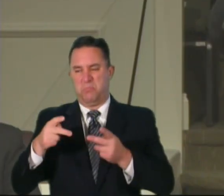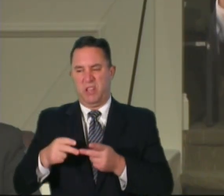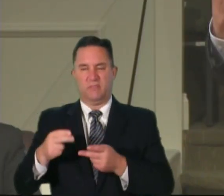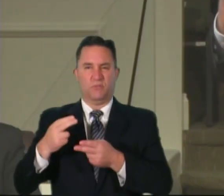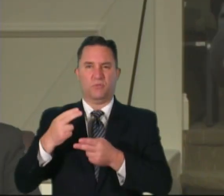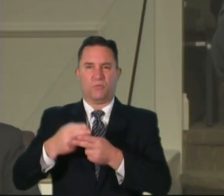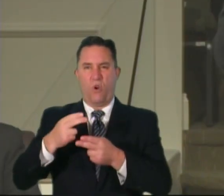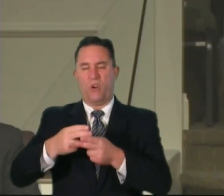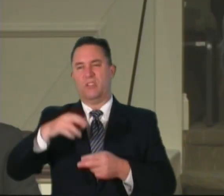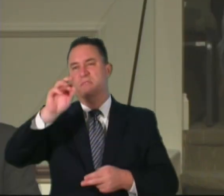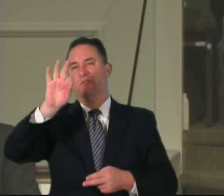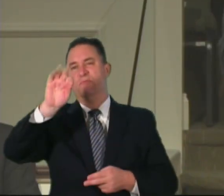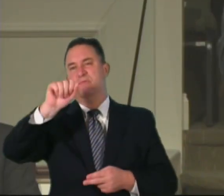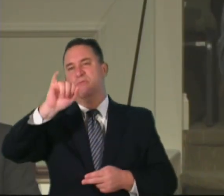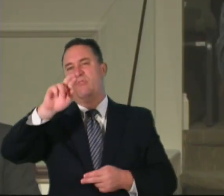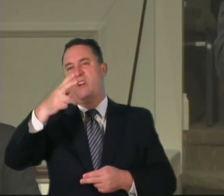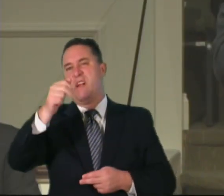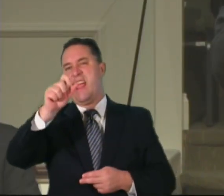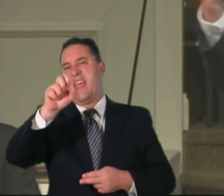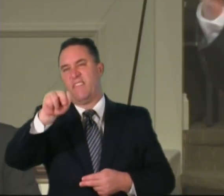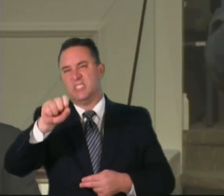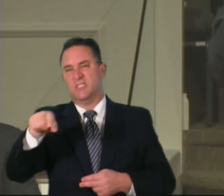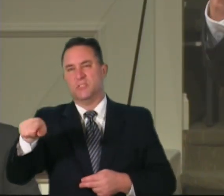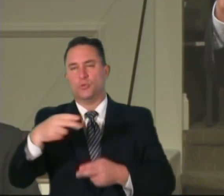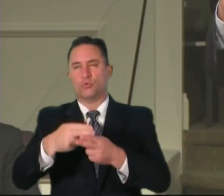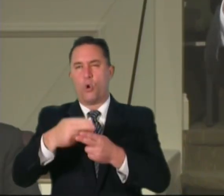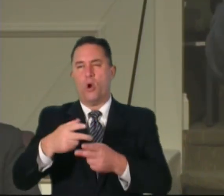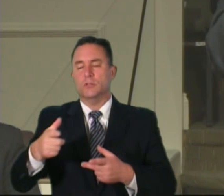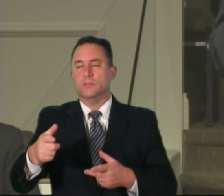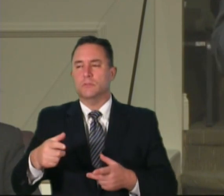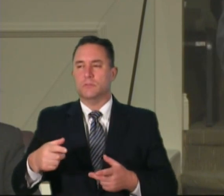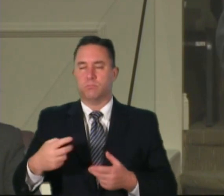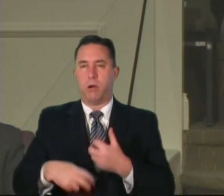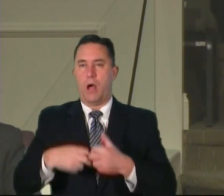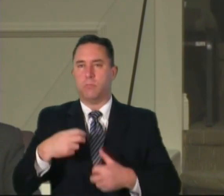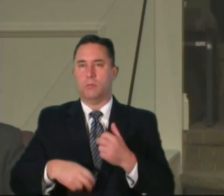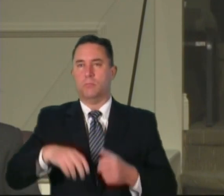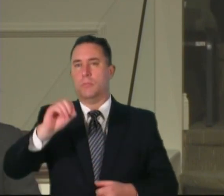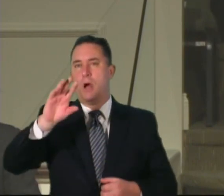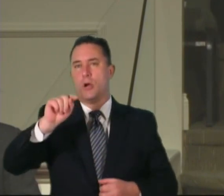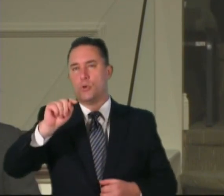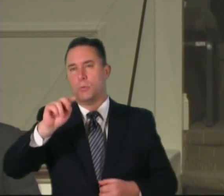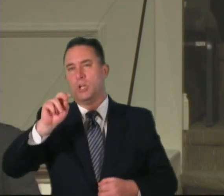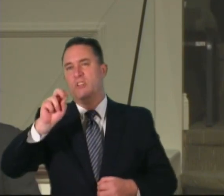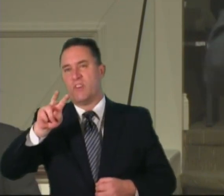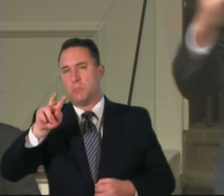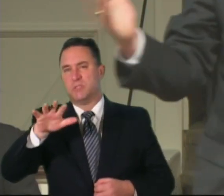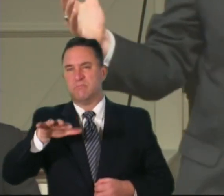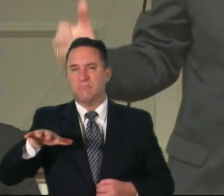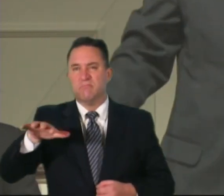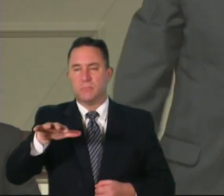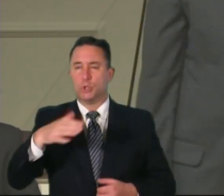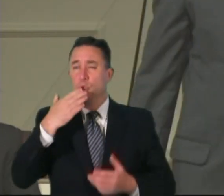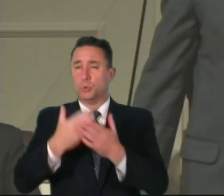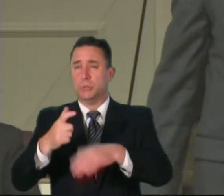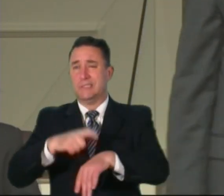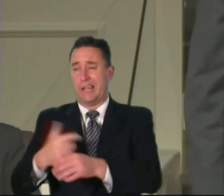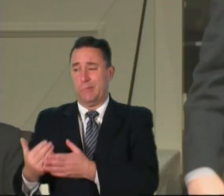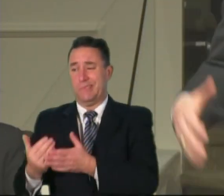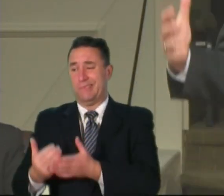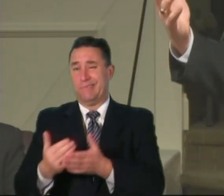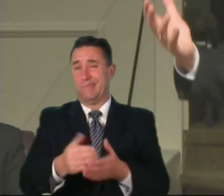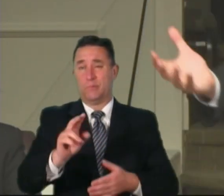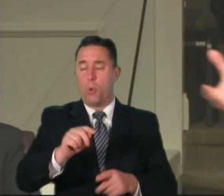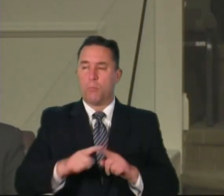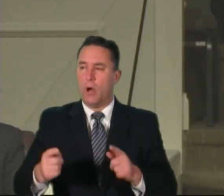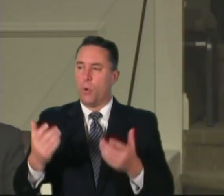called the Fair Havens, and there they were there, and they had a dilemma. It was October, November. It was not a good time to sail, but